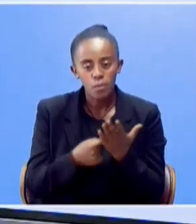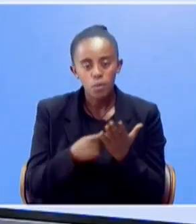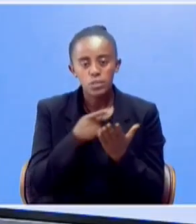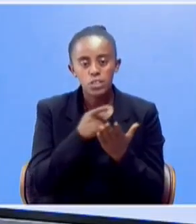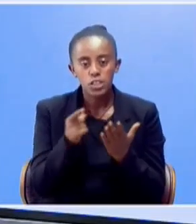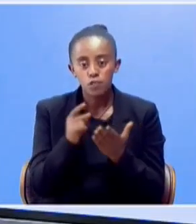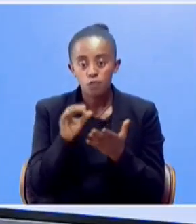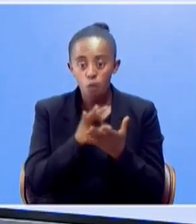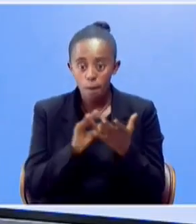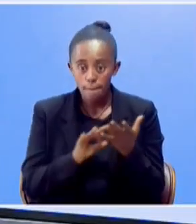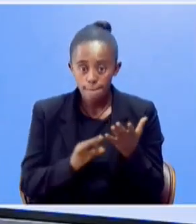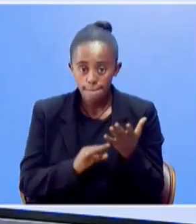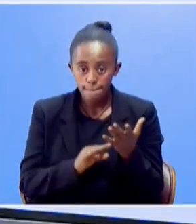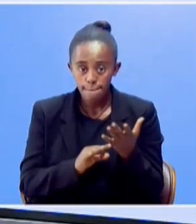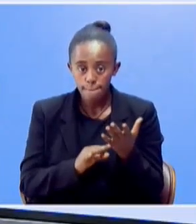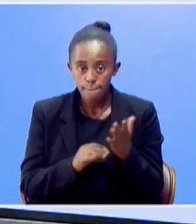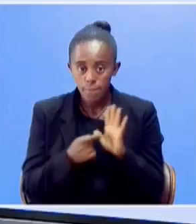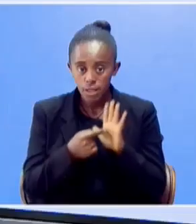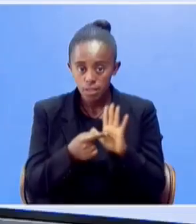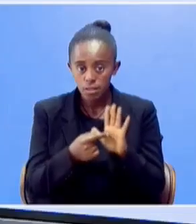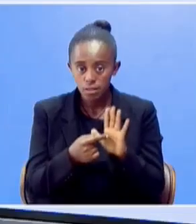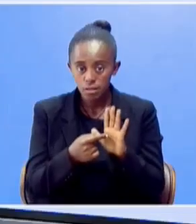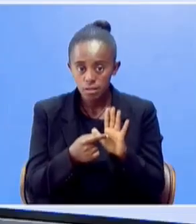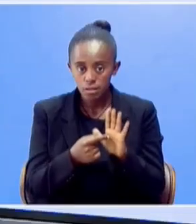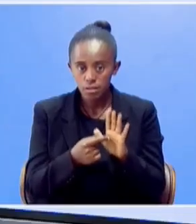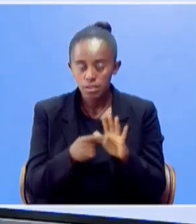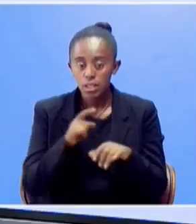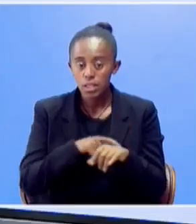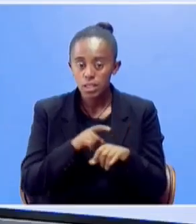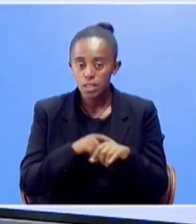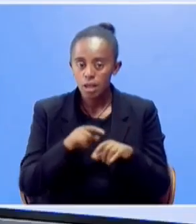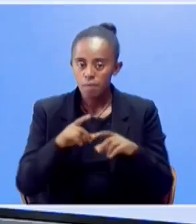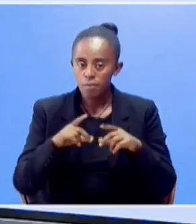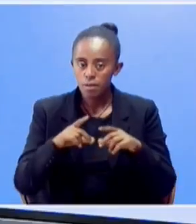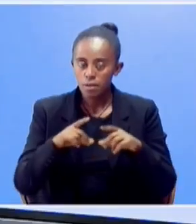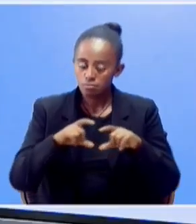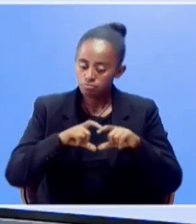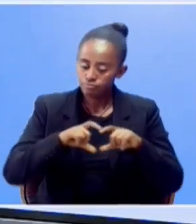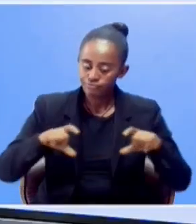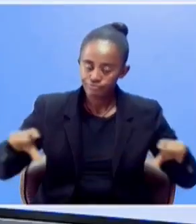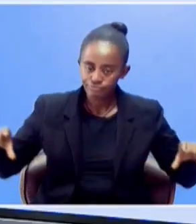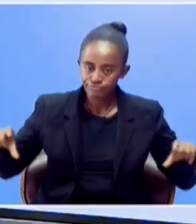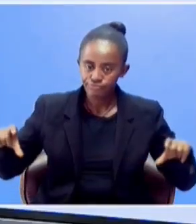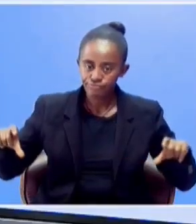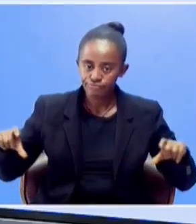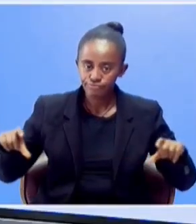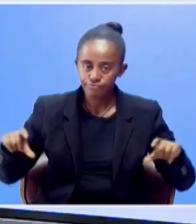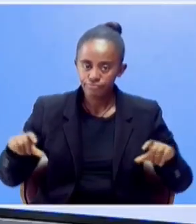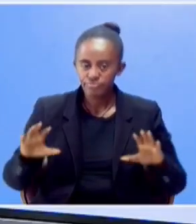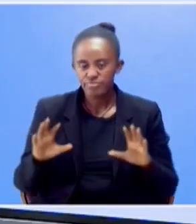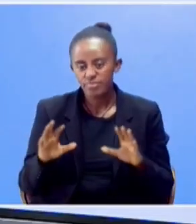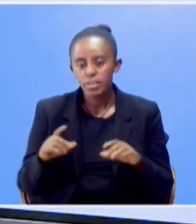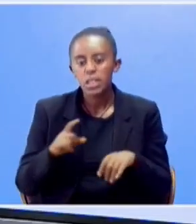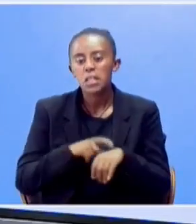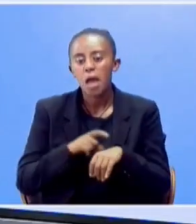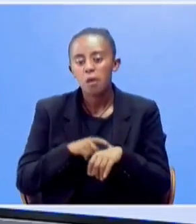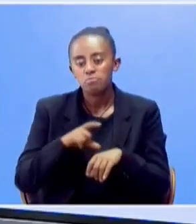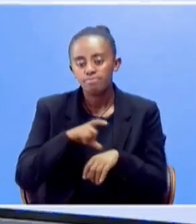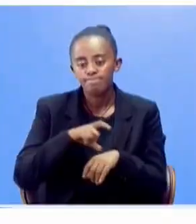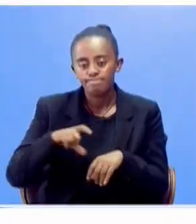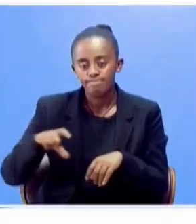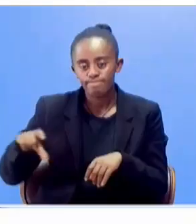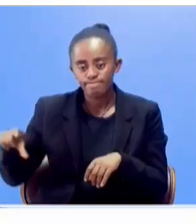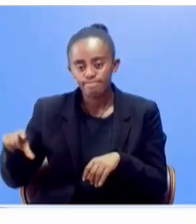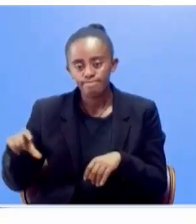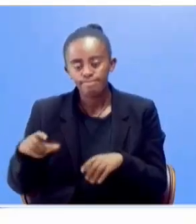form, let me show you a time phrase, all right? A timeline. Not a phrase, but a timeline, all right?